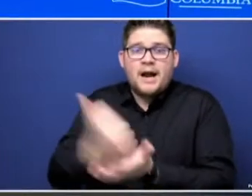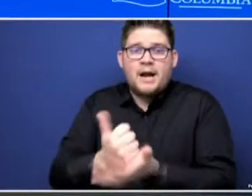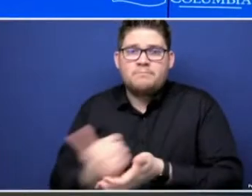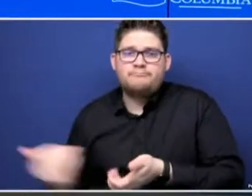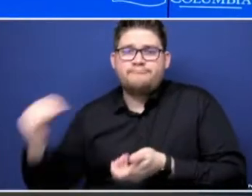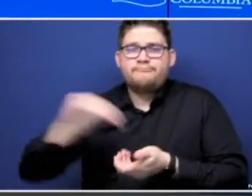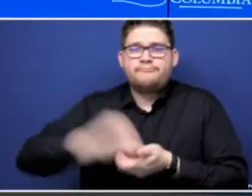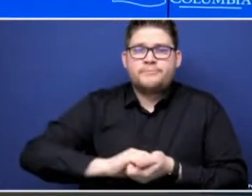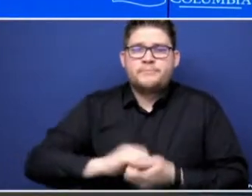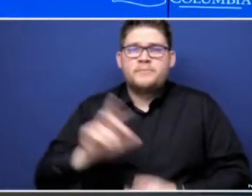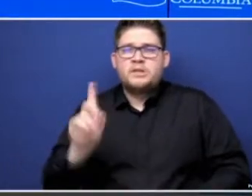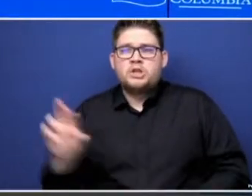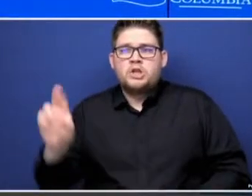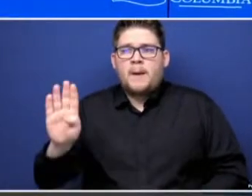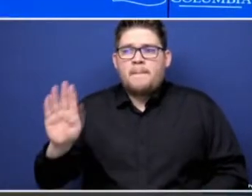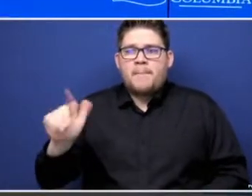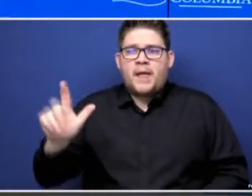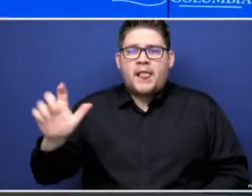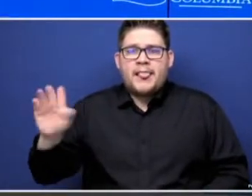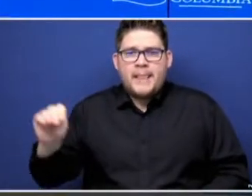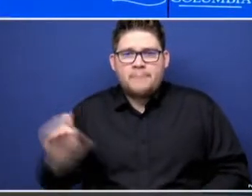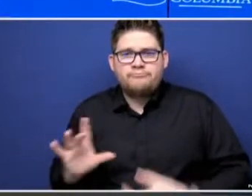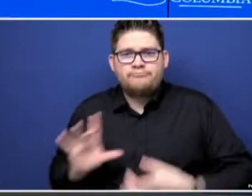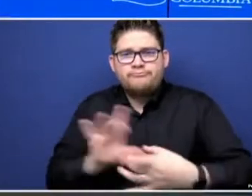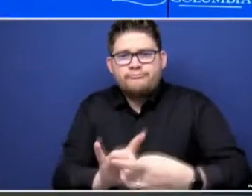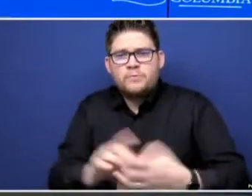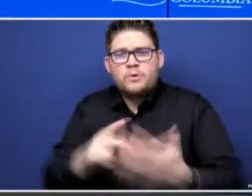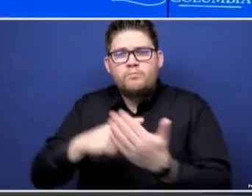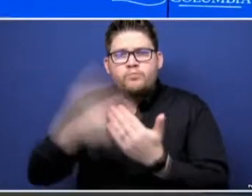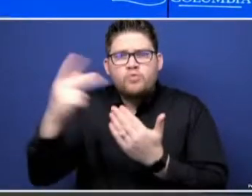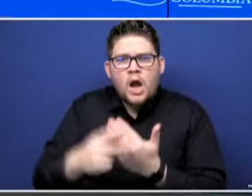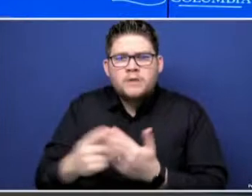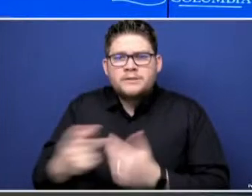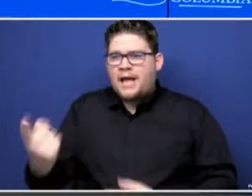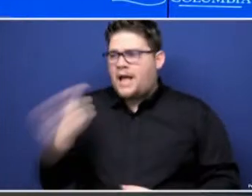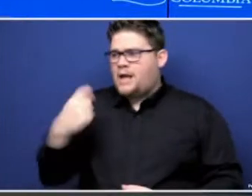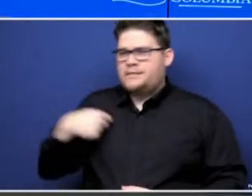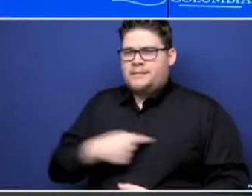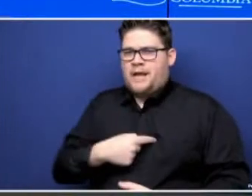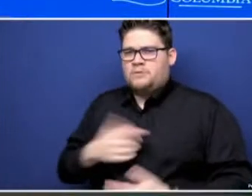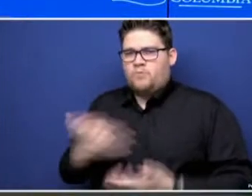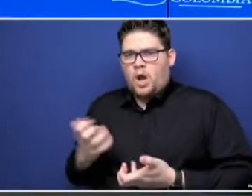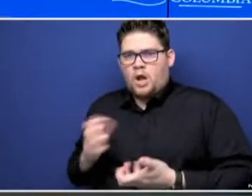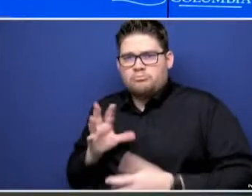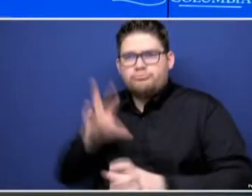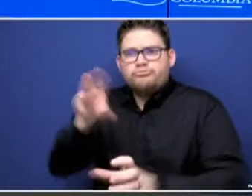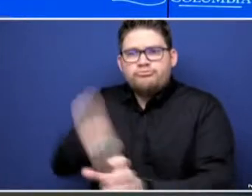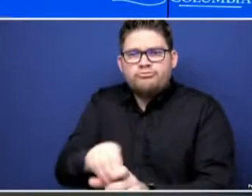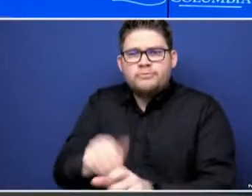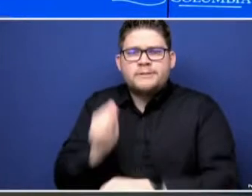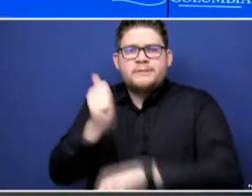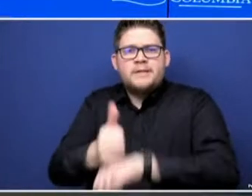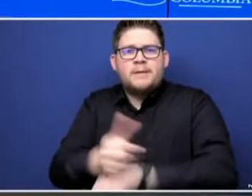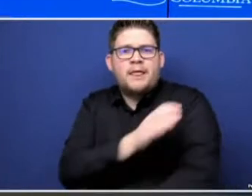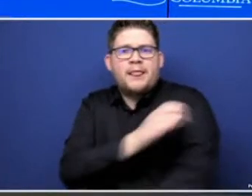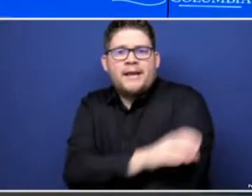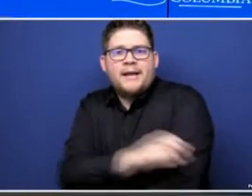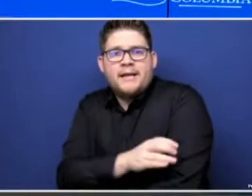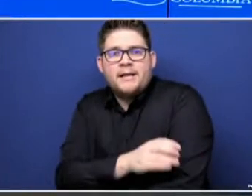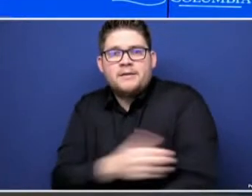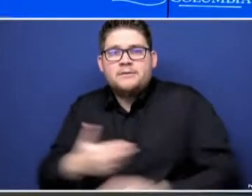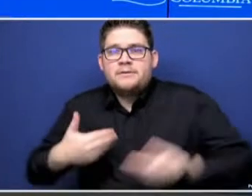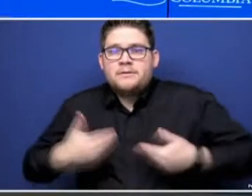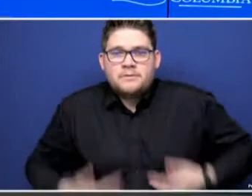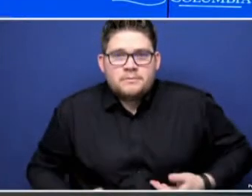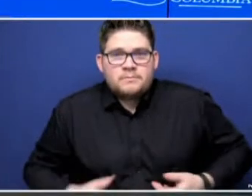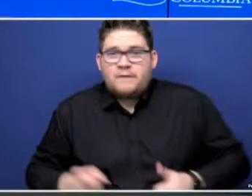And as you can see, having enthusiasts for British Columbia and for the vaccination program, they're ready to help out is